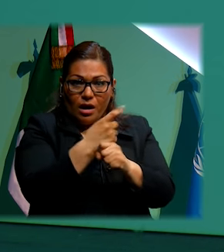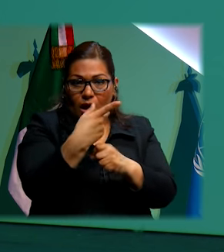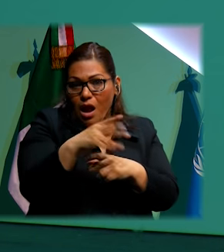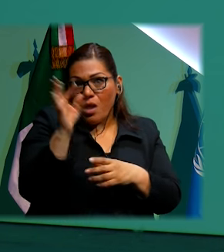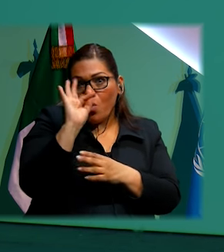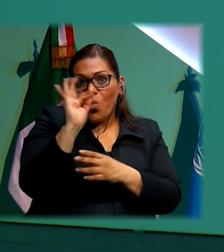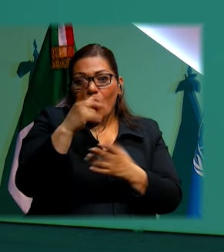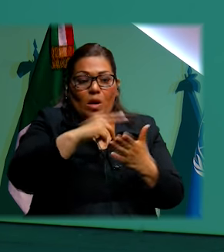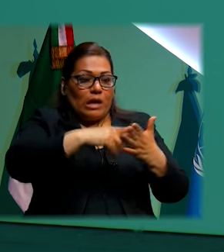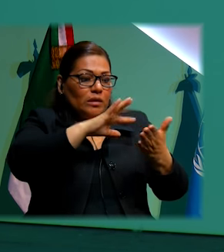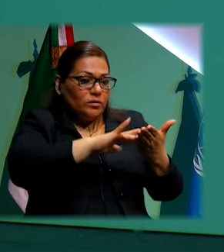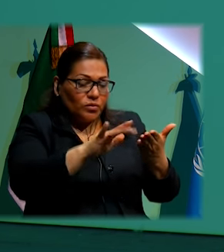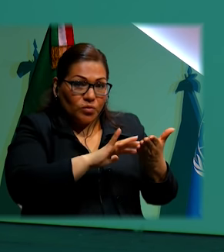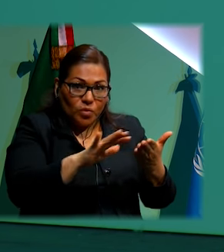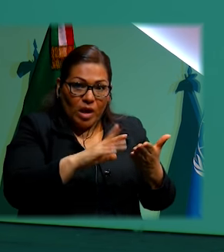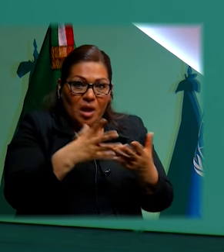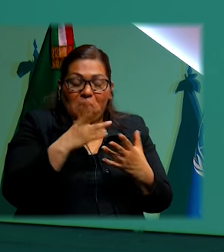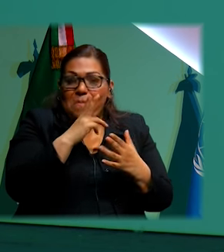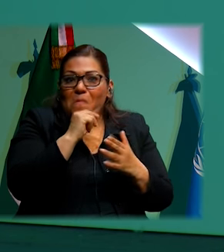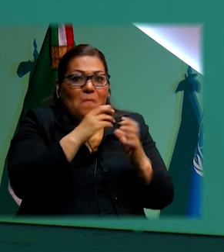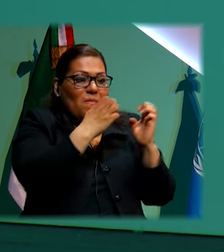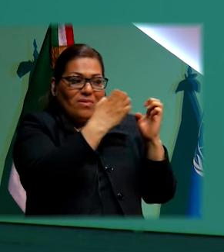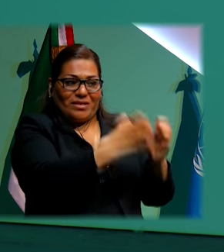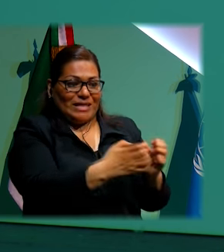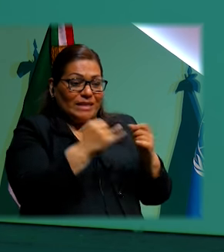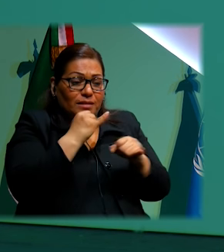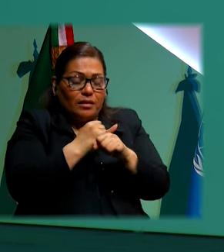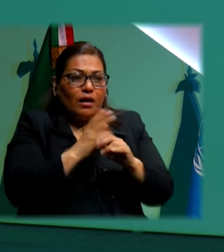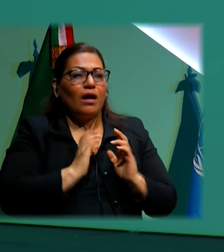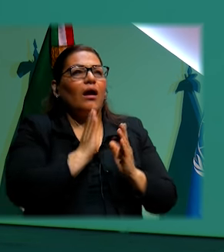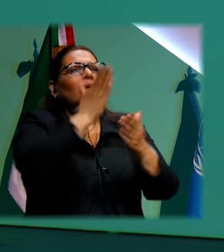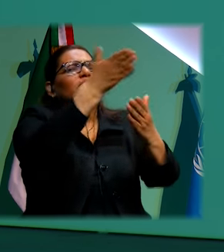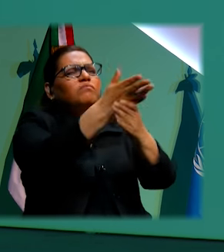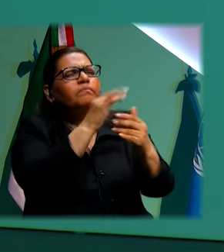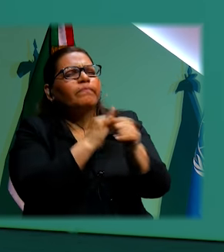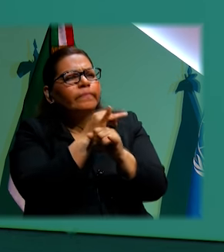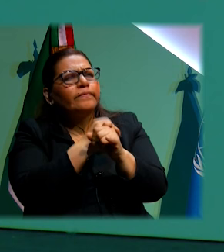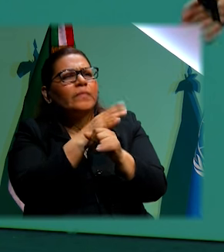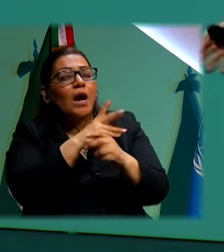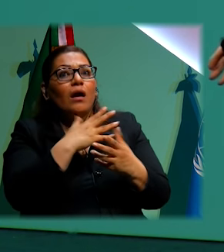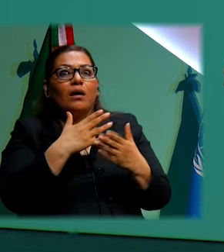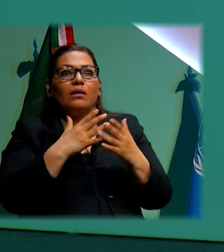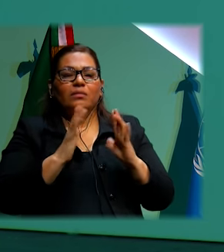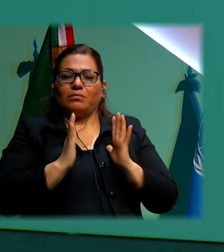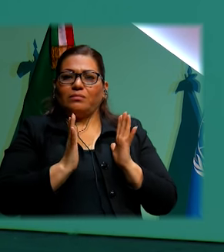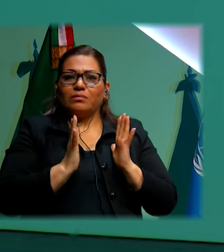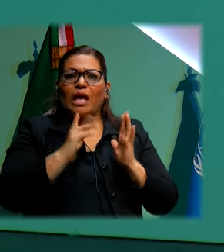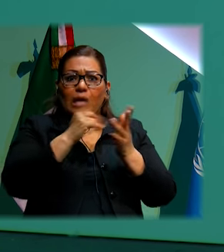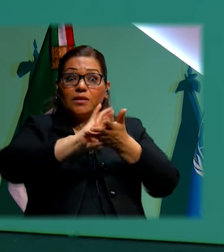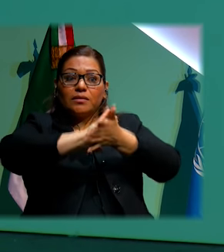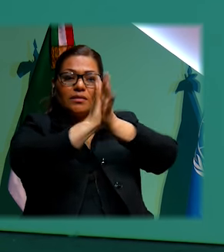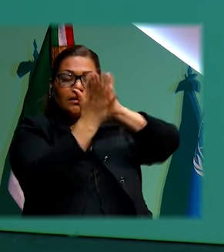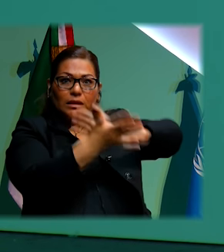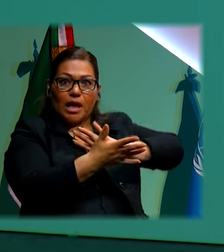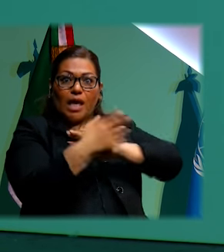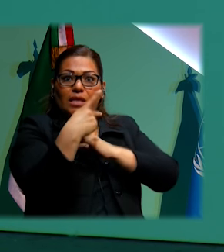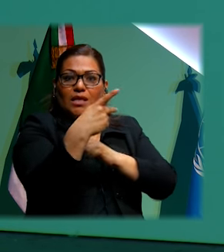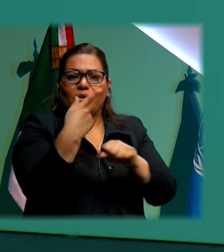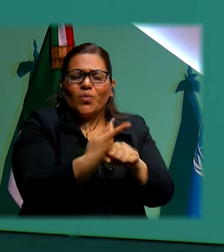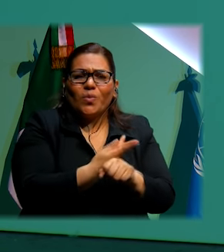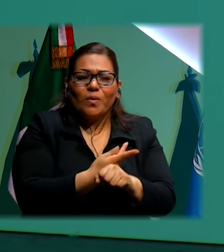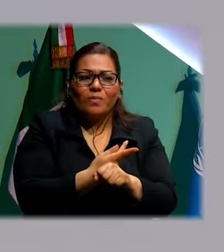And if we can't interpret the complex files we've created, the information is lost. The